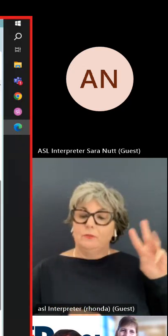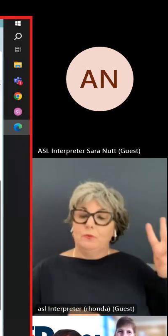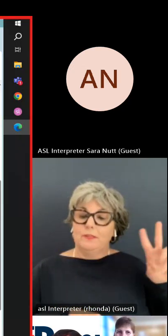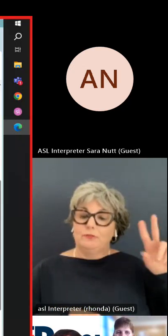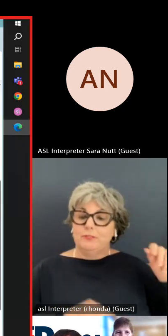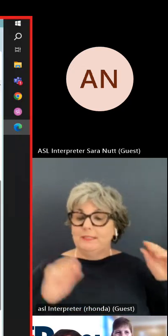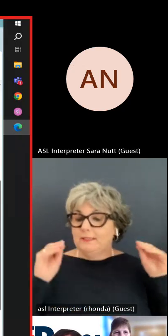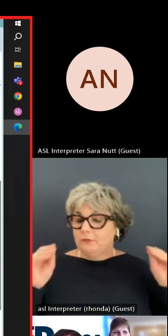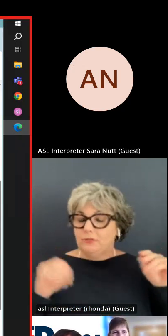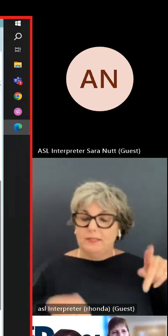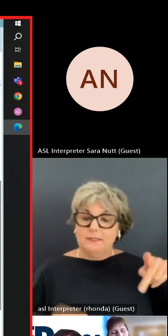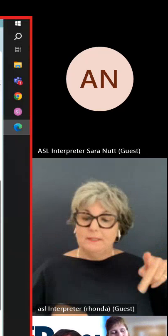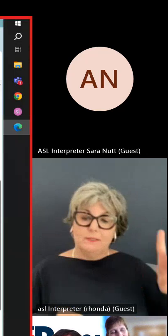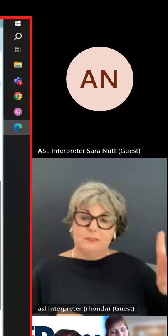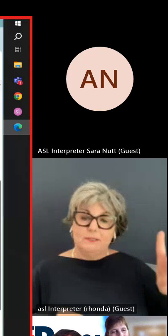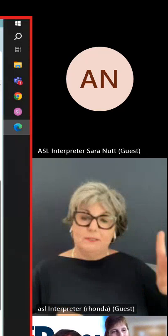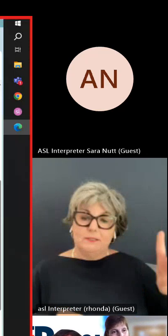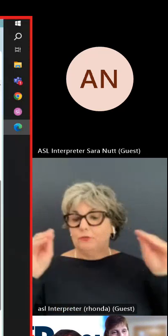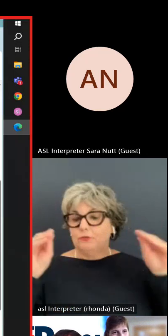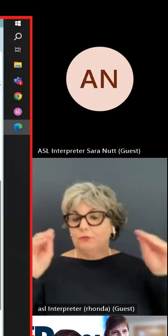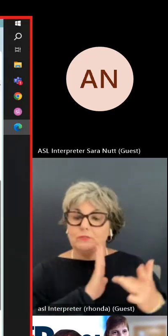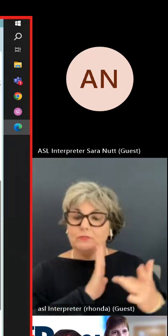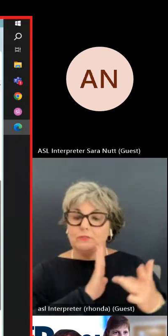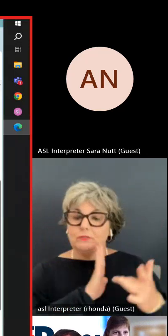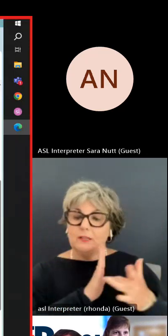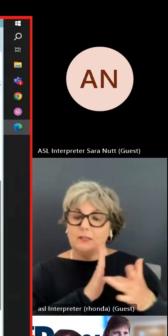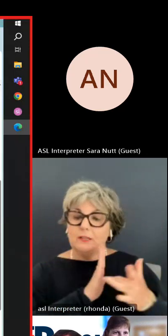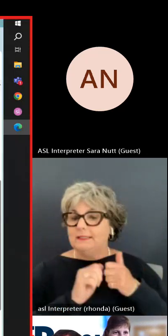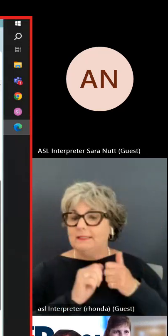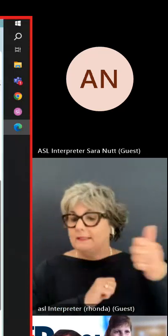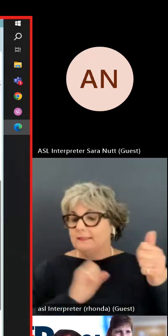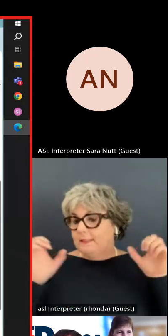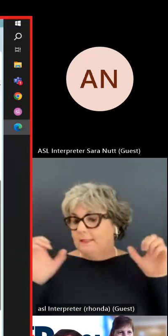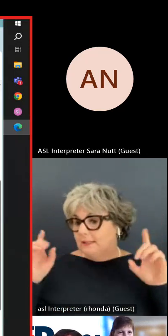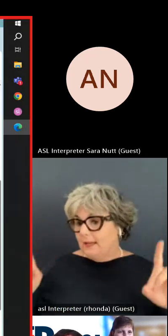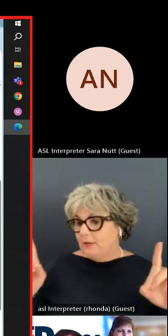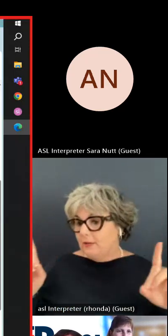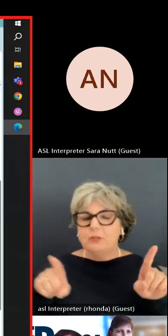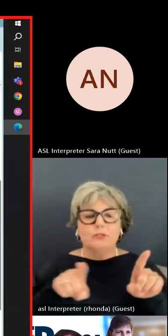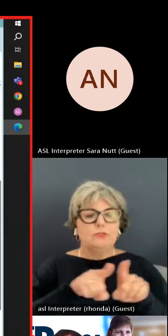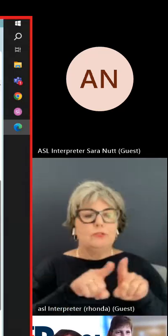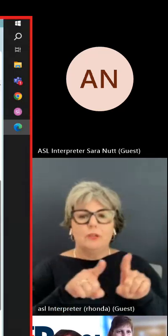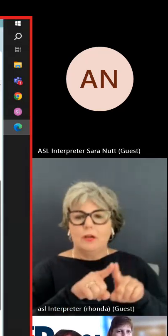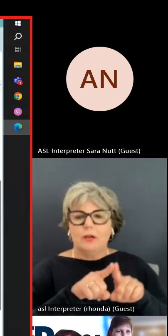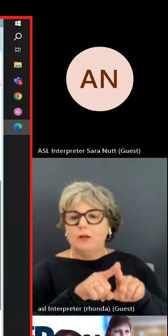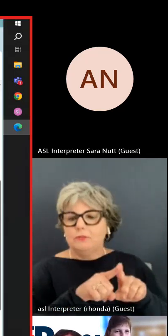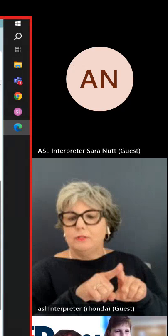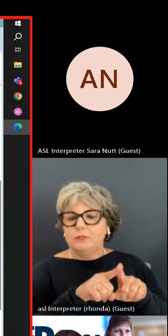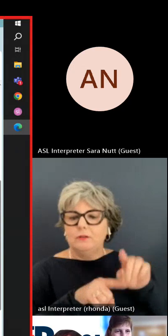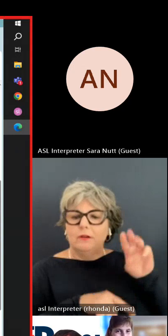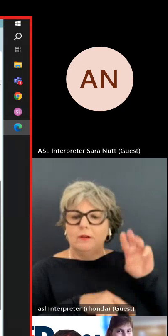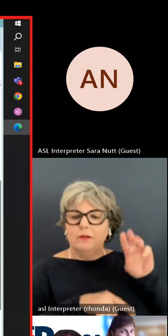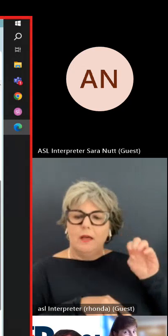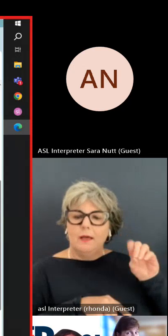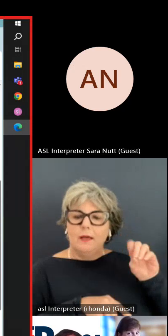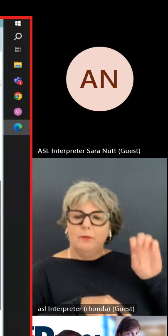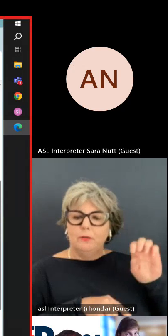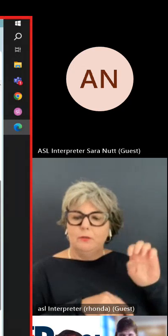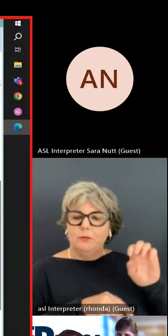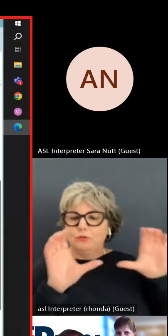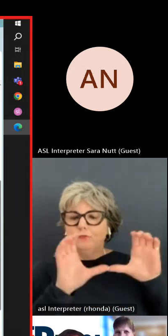has a doctorate in instructional technology and distance education. She is also a Moodler with the Moodle Educator